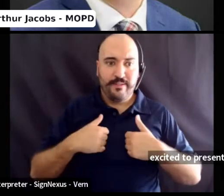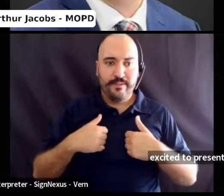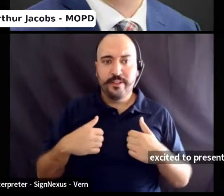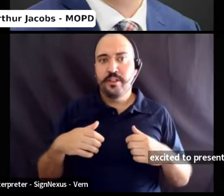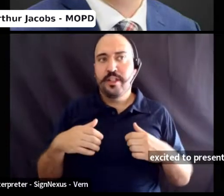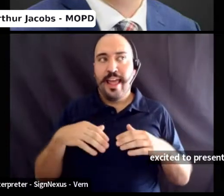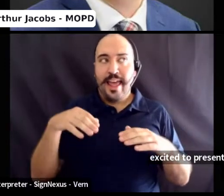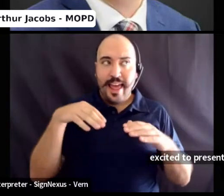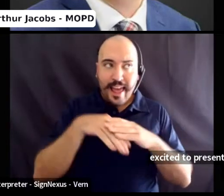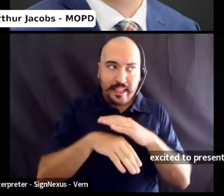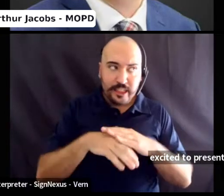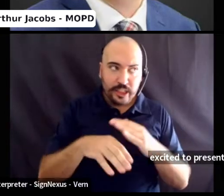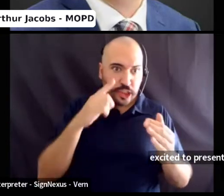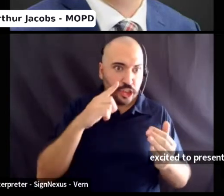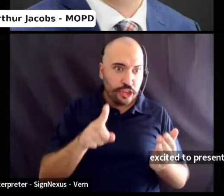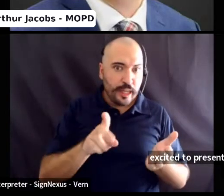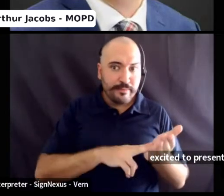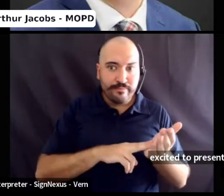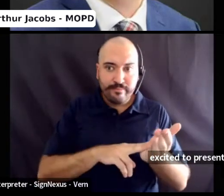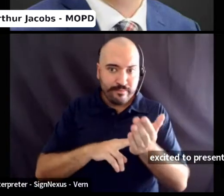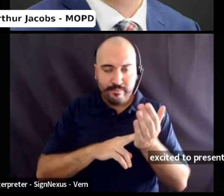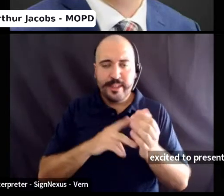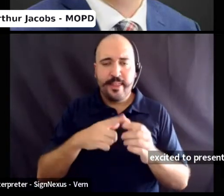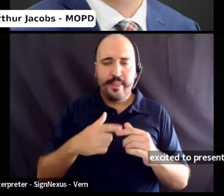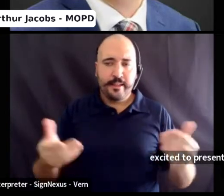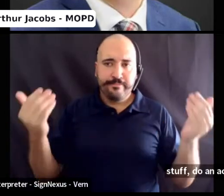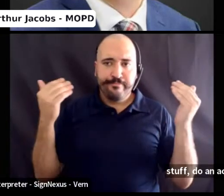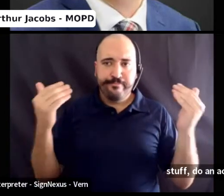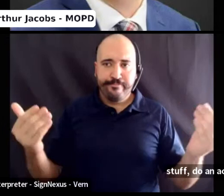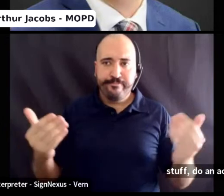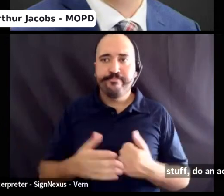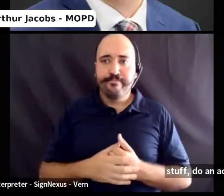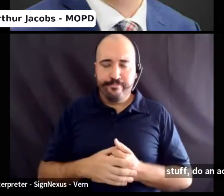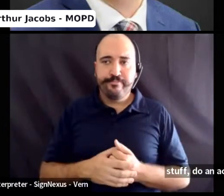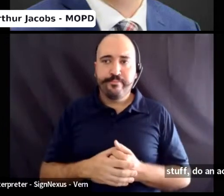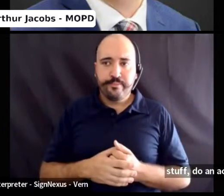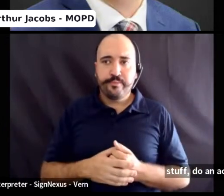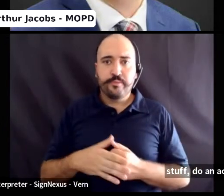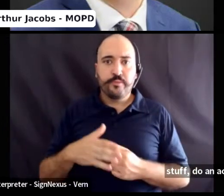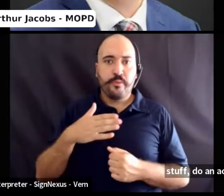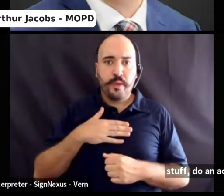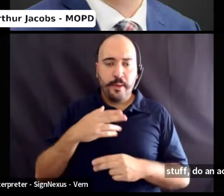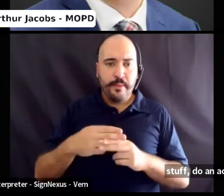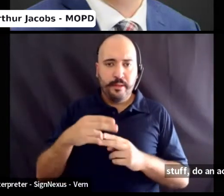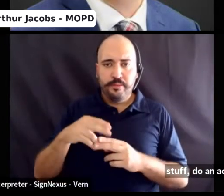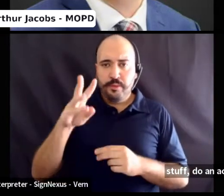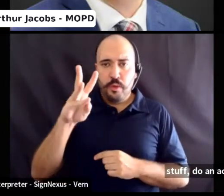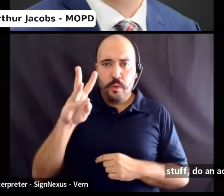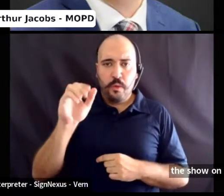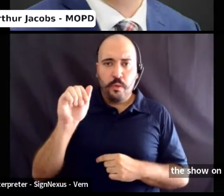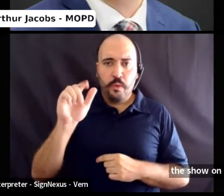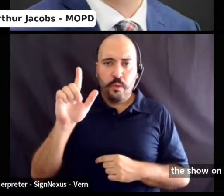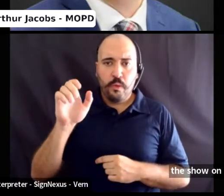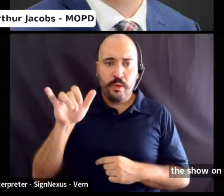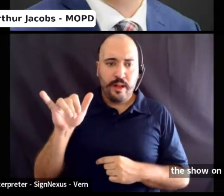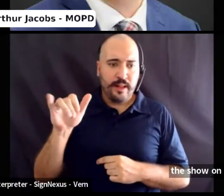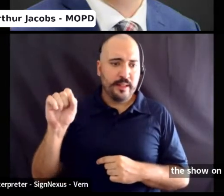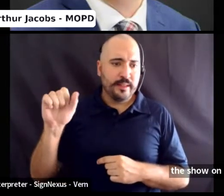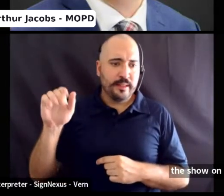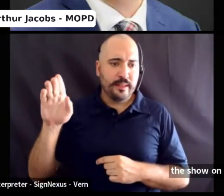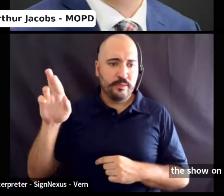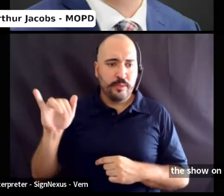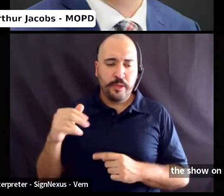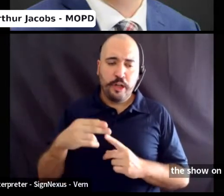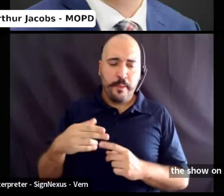access check, and we'll get the show on the road. So my name is Wale Sabri. You can call me Wally